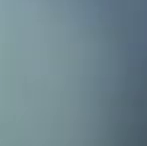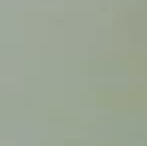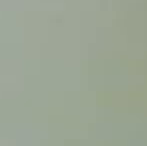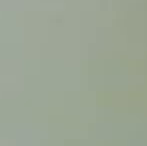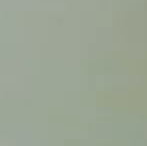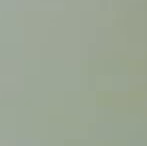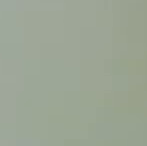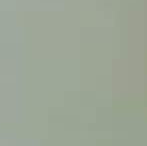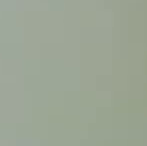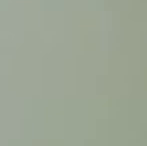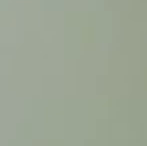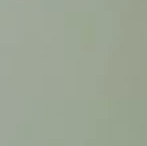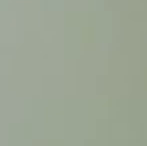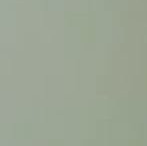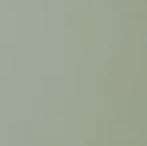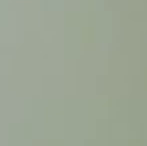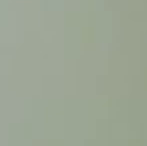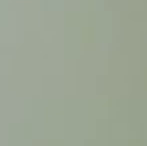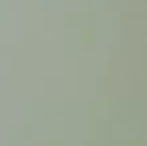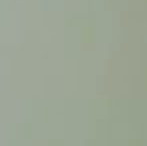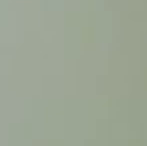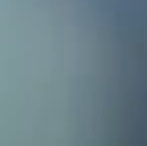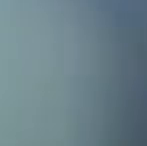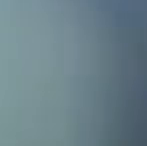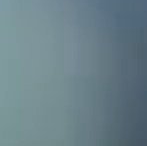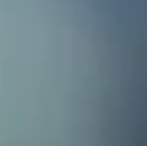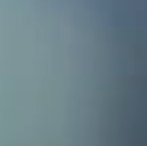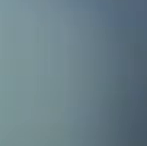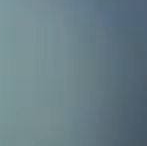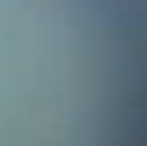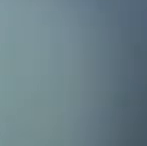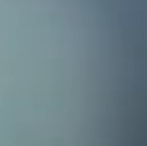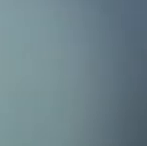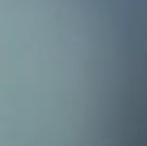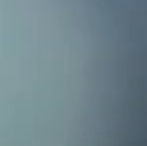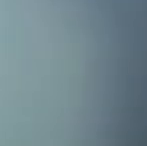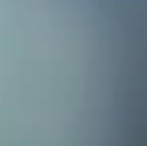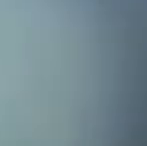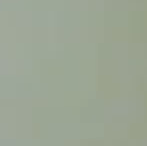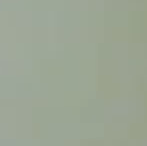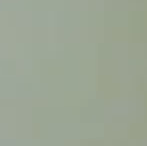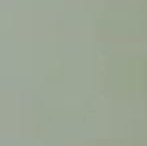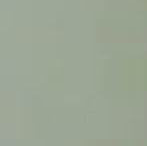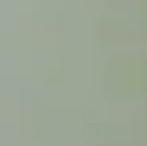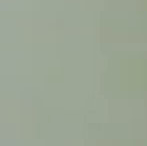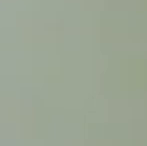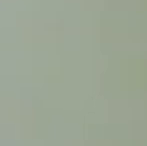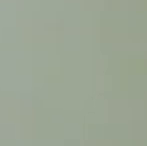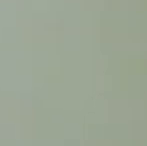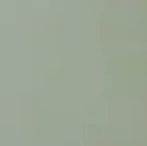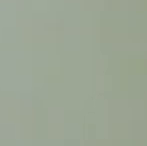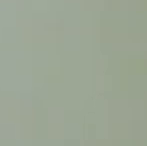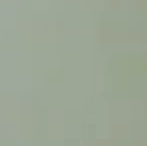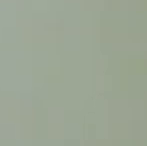consumer power, but as you say, you got to really play that one by ear. None of the species you mentioned are considered invasive in Manitoba where I live. Is this because they